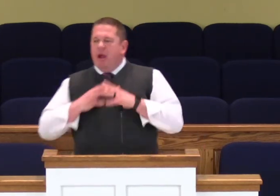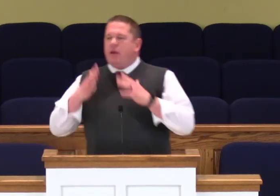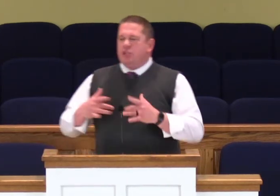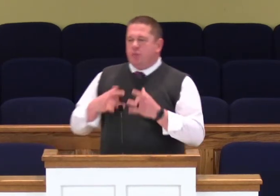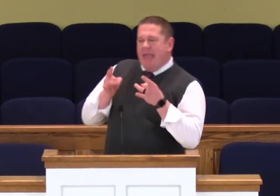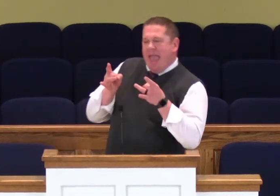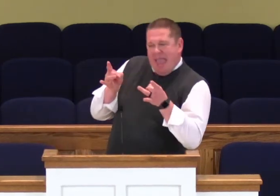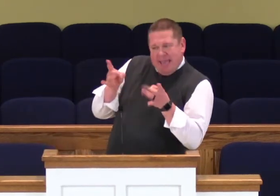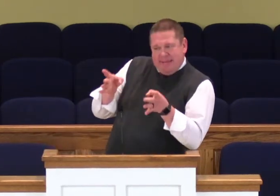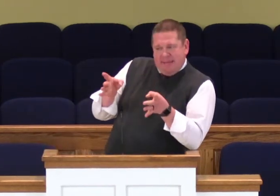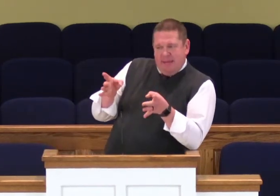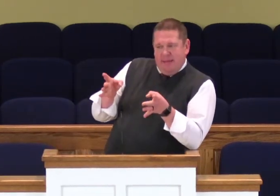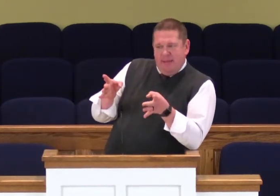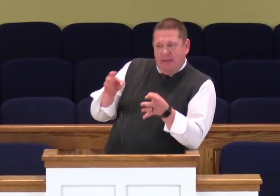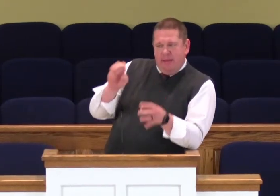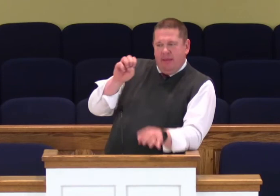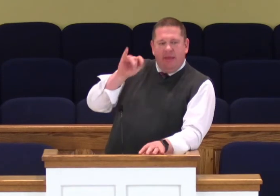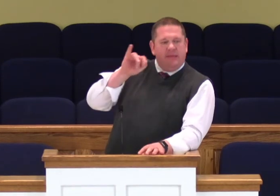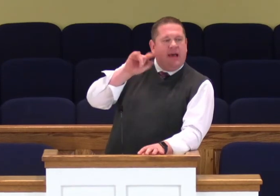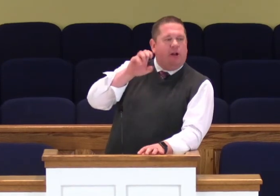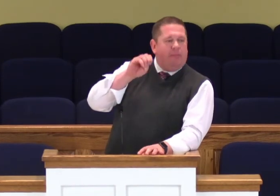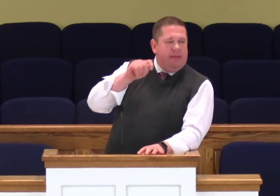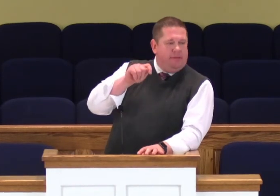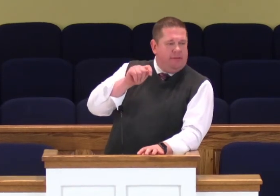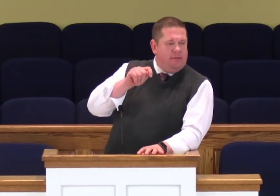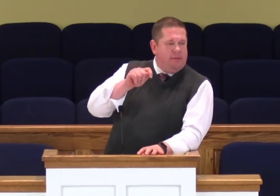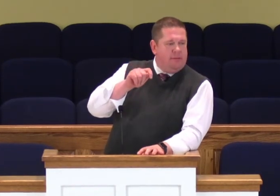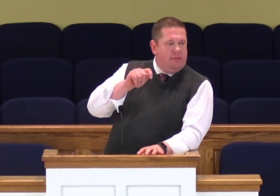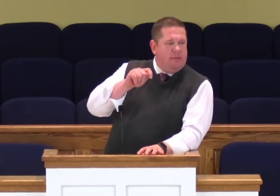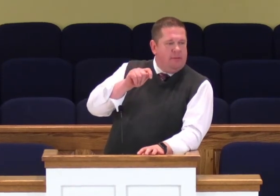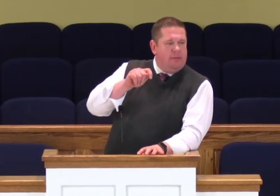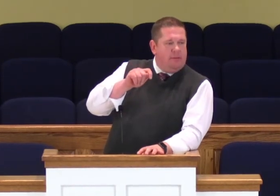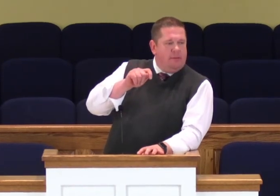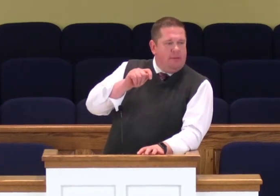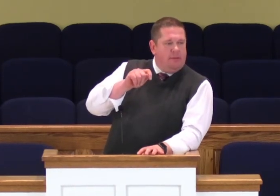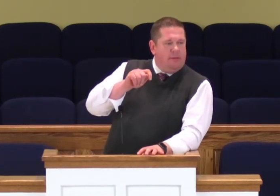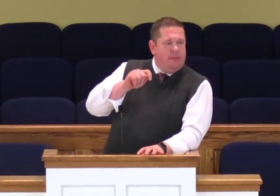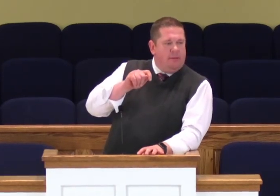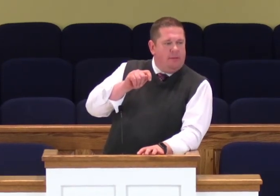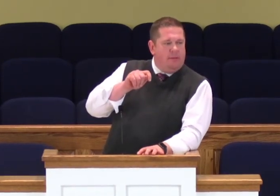As Americans, we hate entitlement.